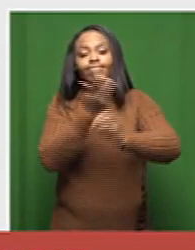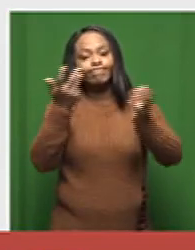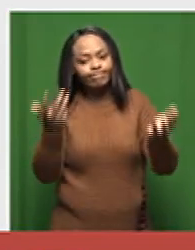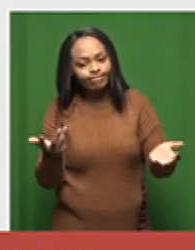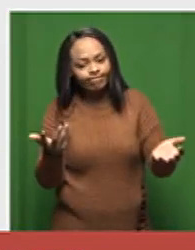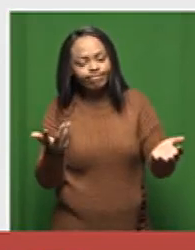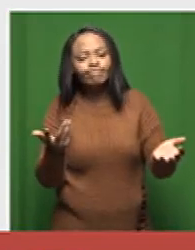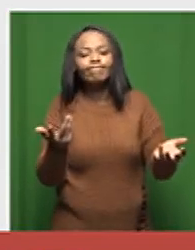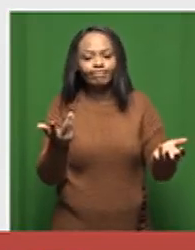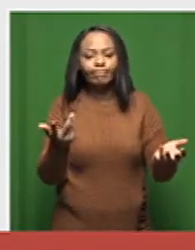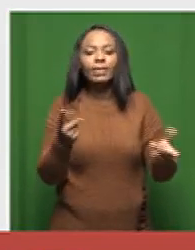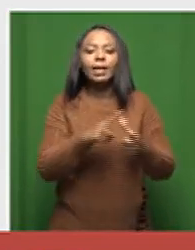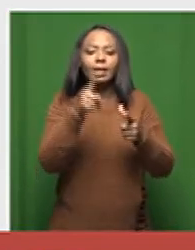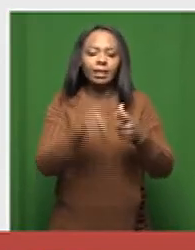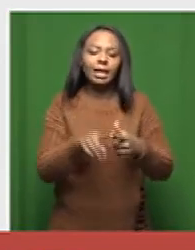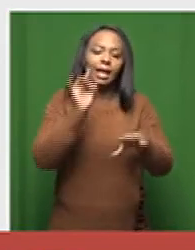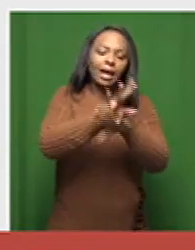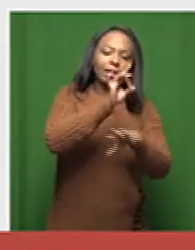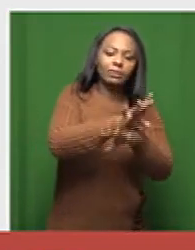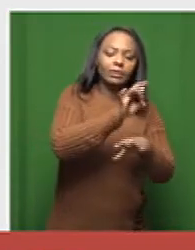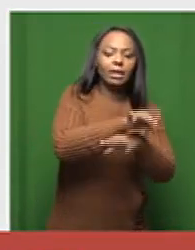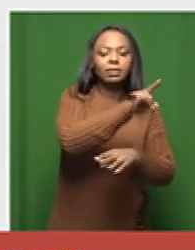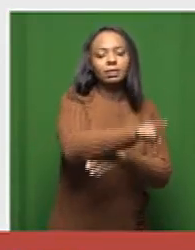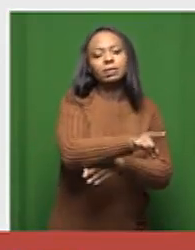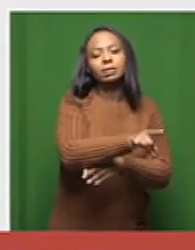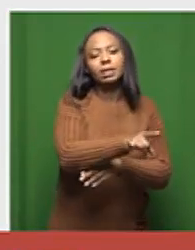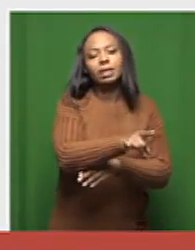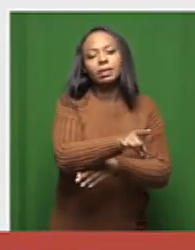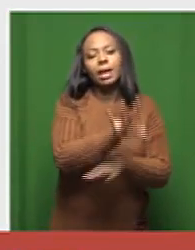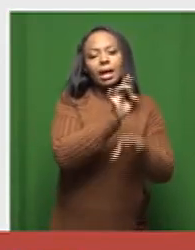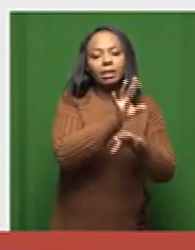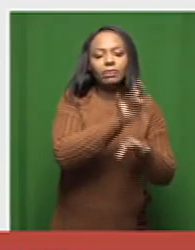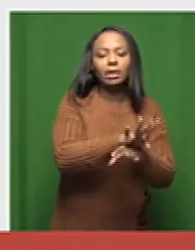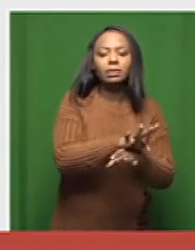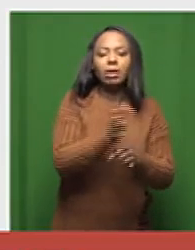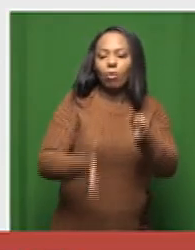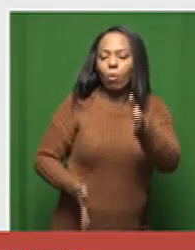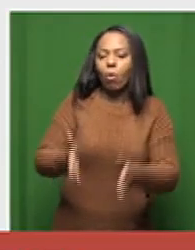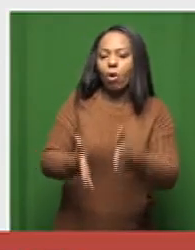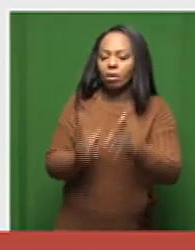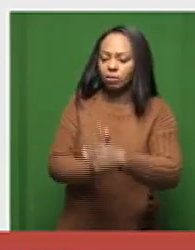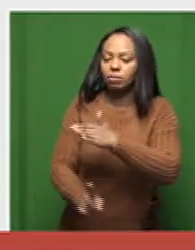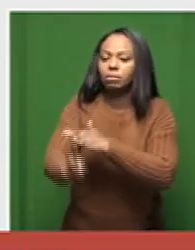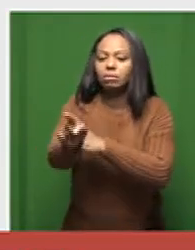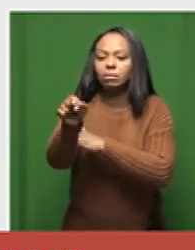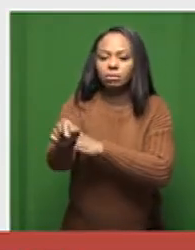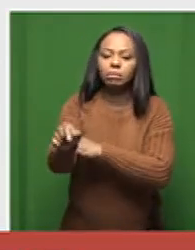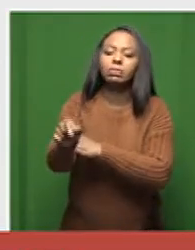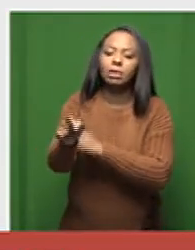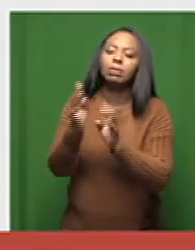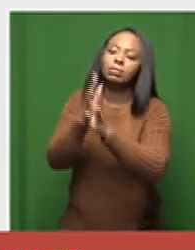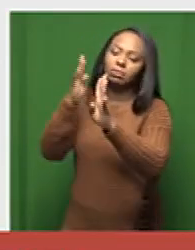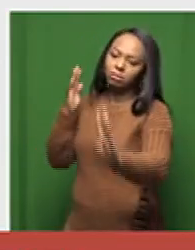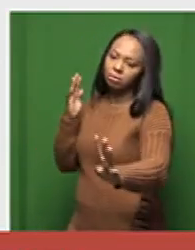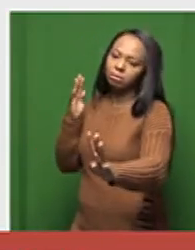you, you'll then be advised to go in as what we largely call a walk-in, which would be a person who's standing in a